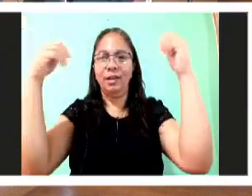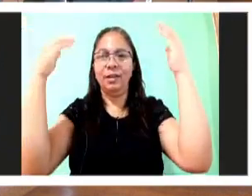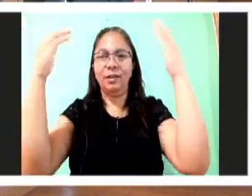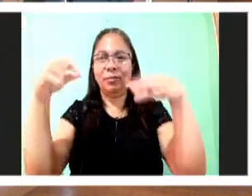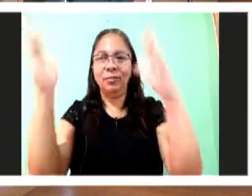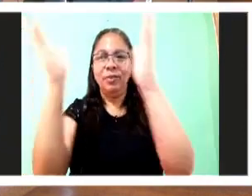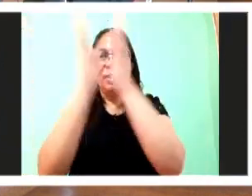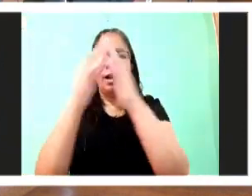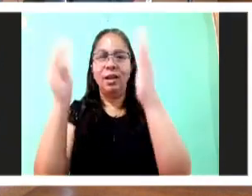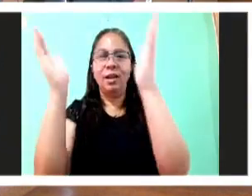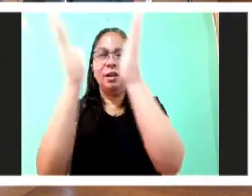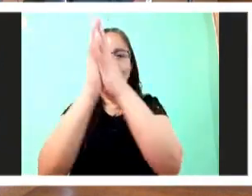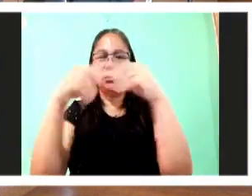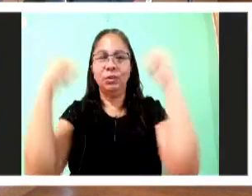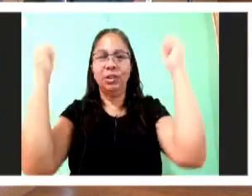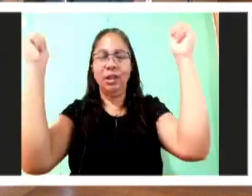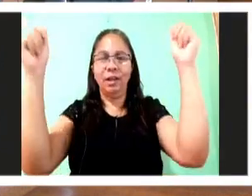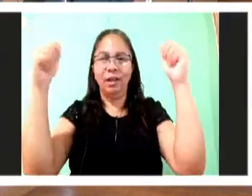hallelujah,